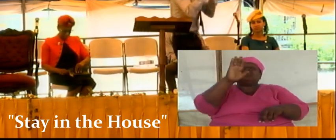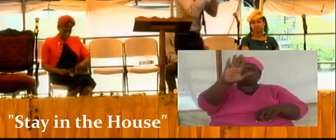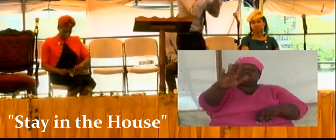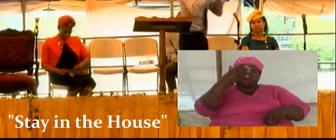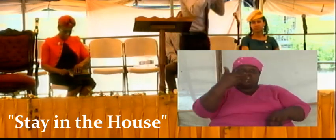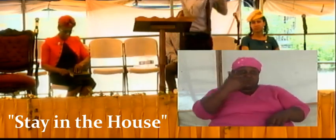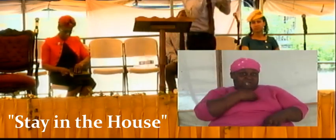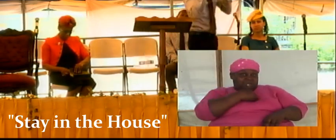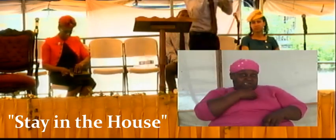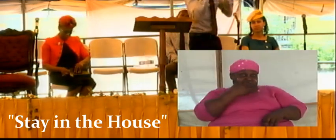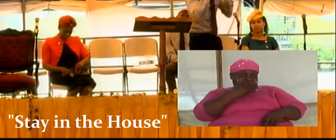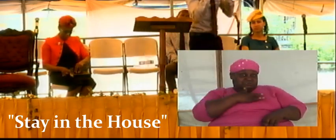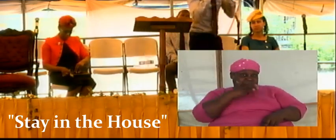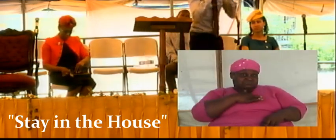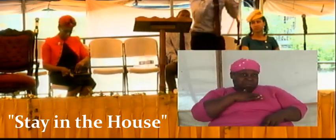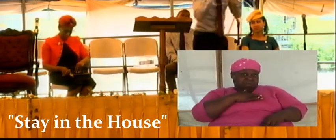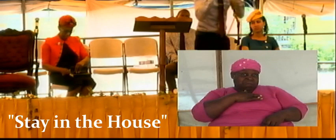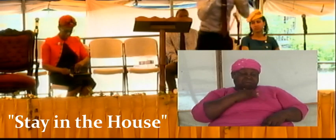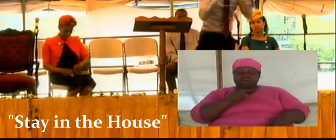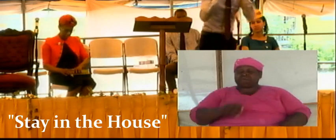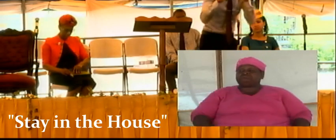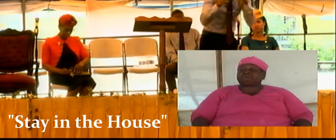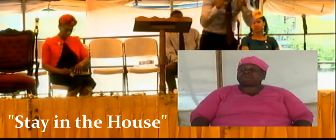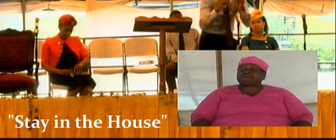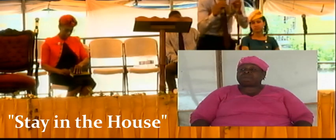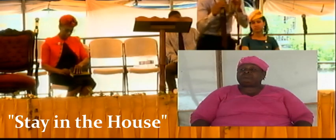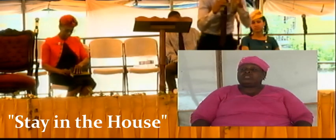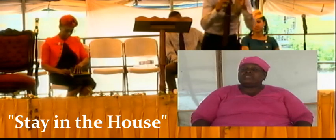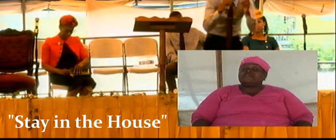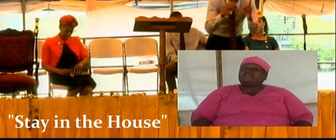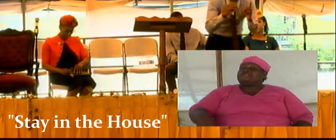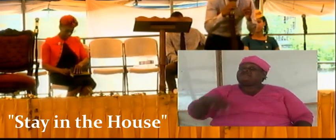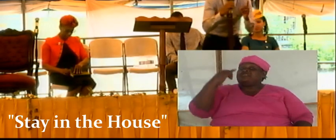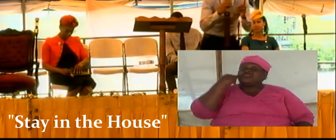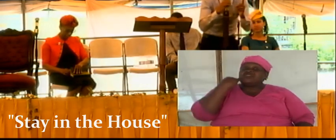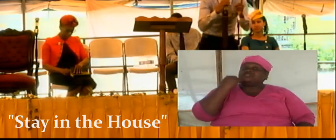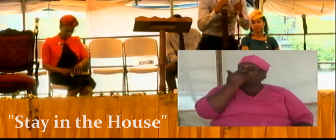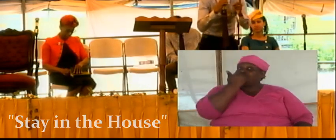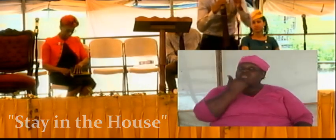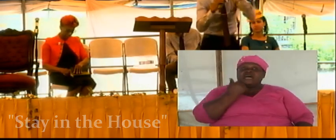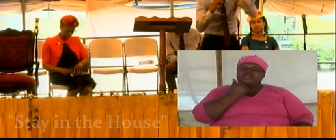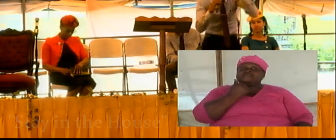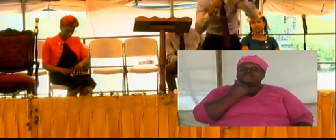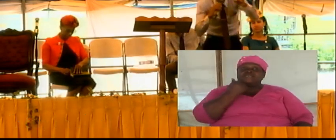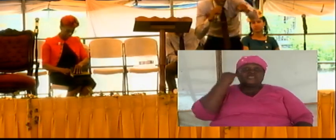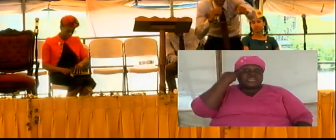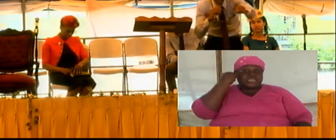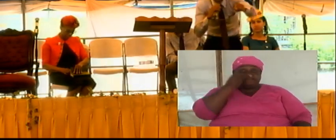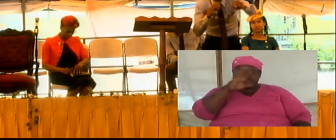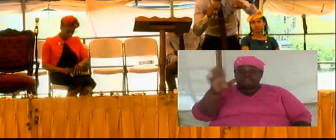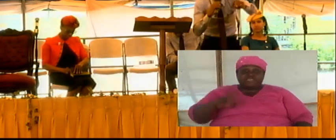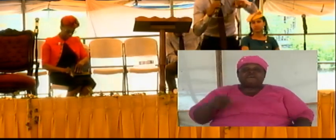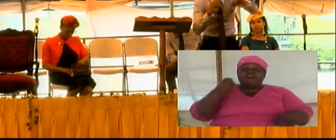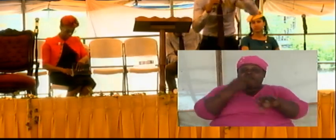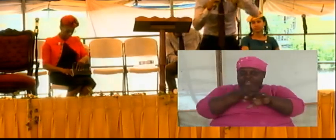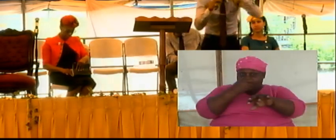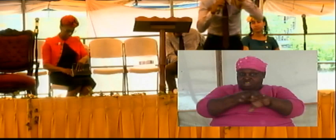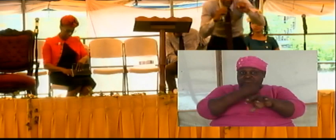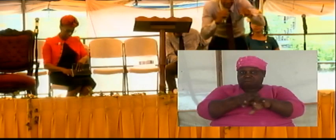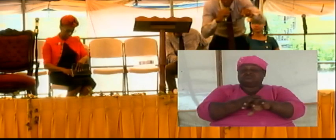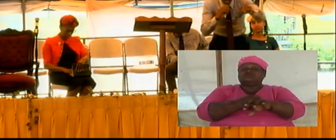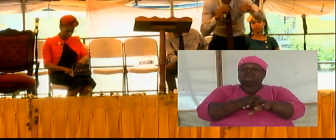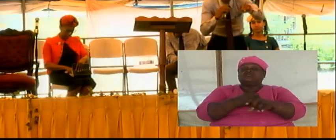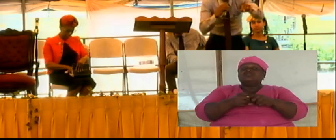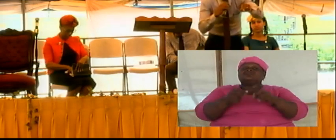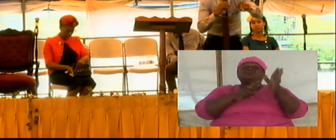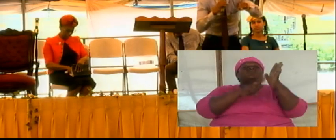see, the Israelites, if they did not harden to the conditions that were given